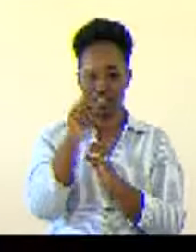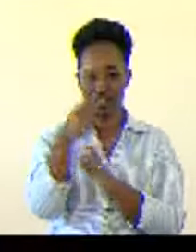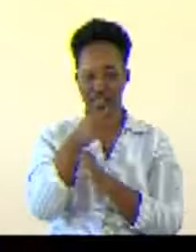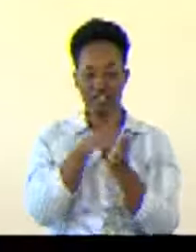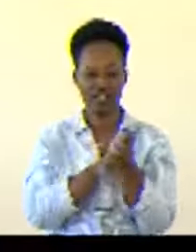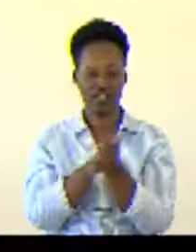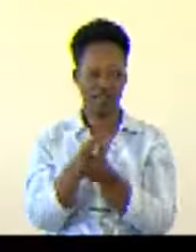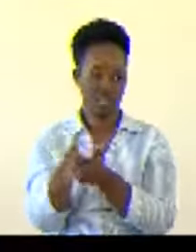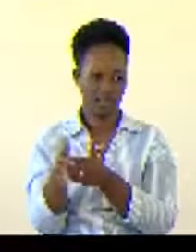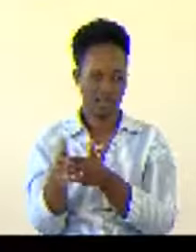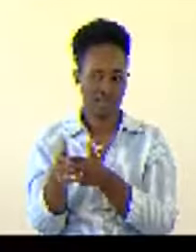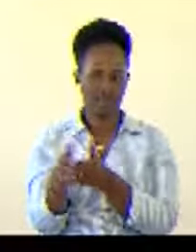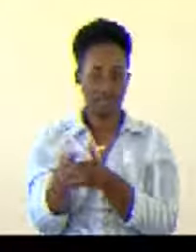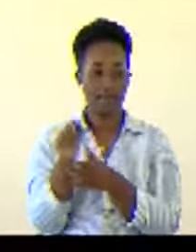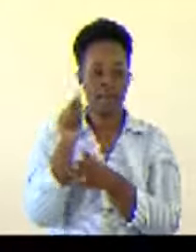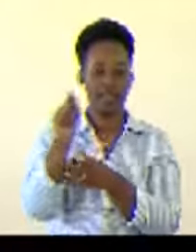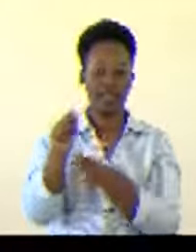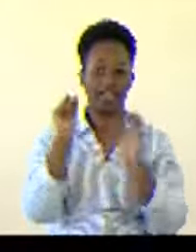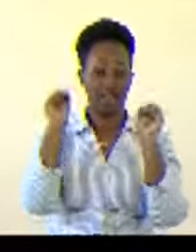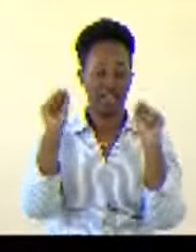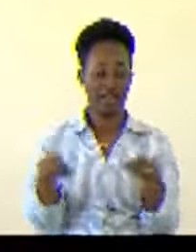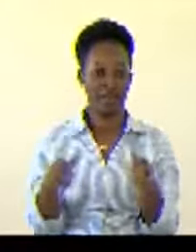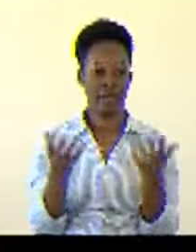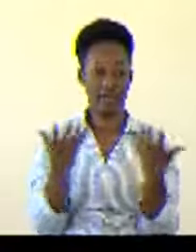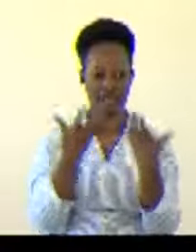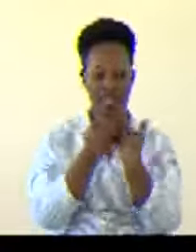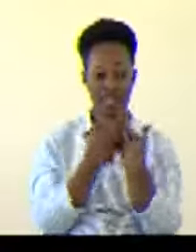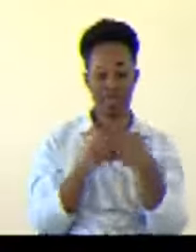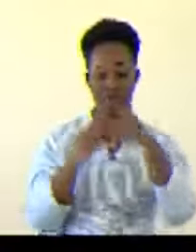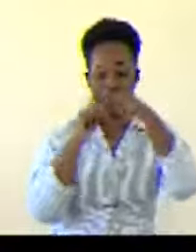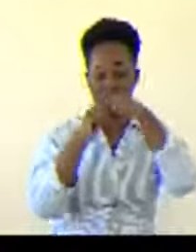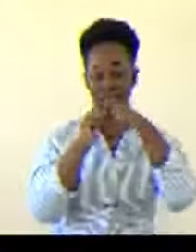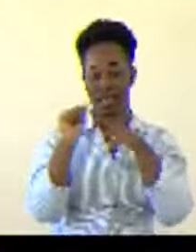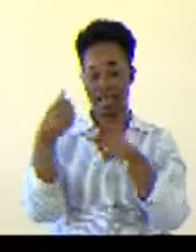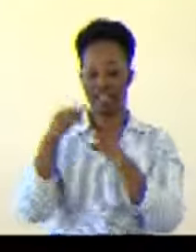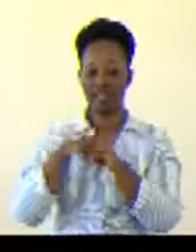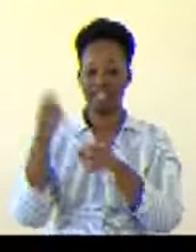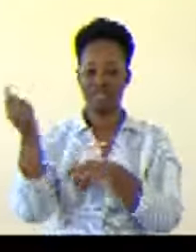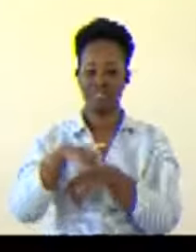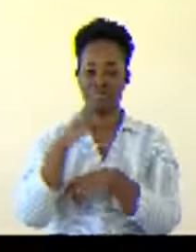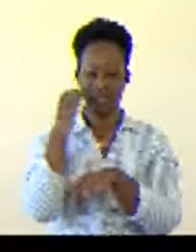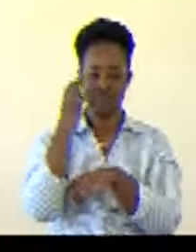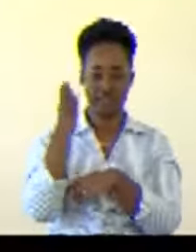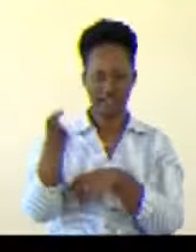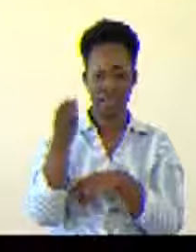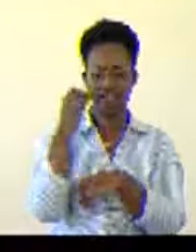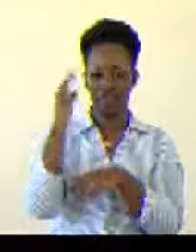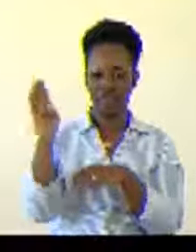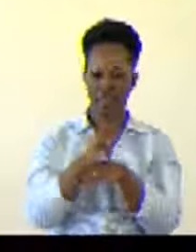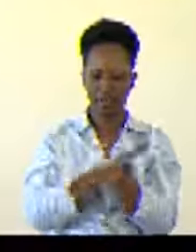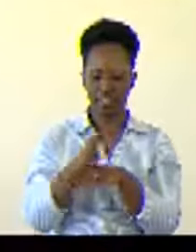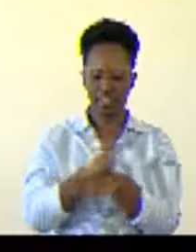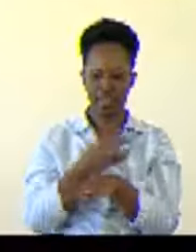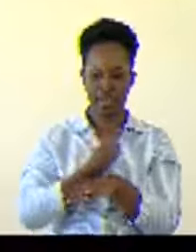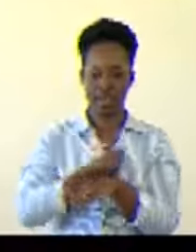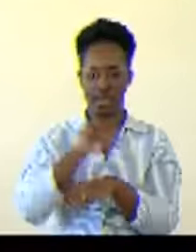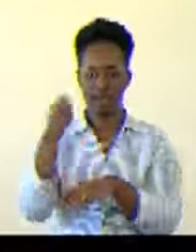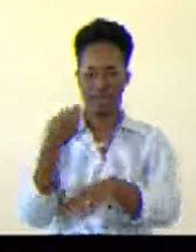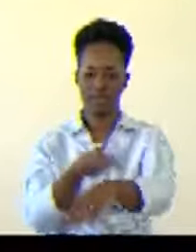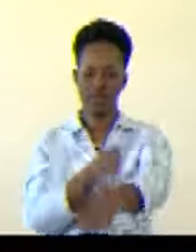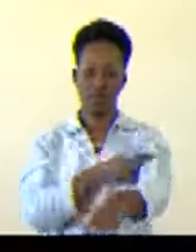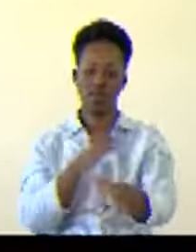that gross profit can be adjusted by adding other incomes if they are there. If a business has other sources where it